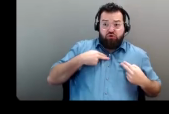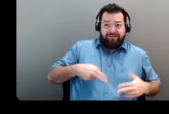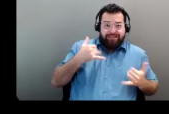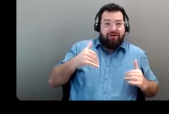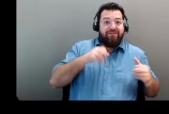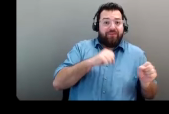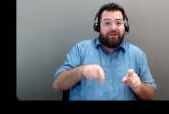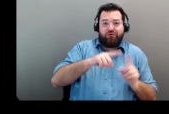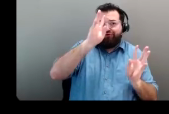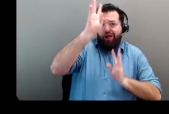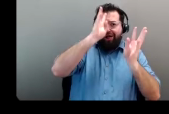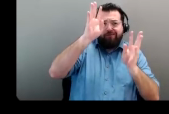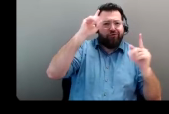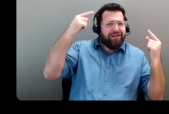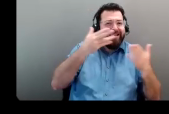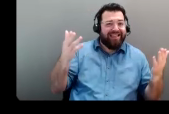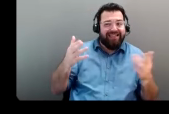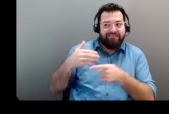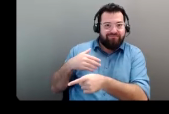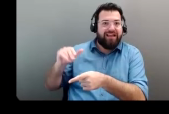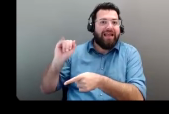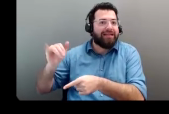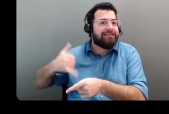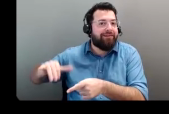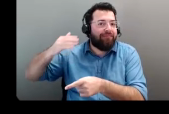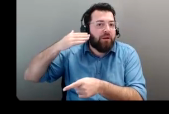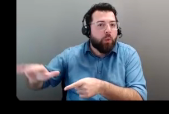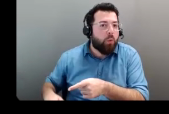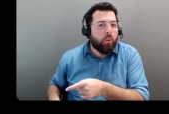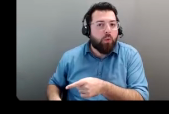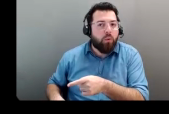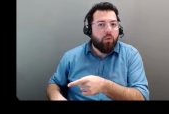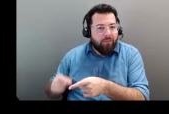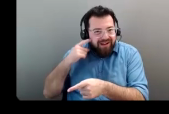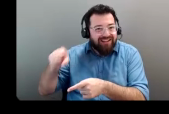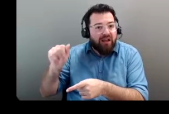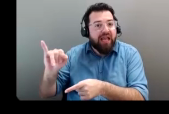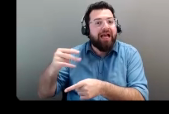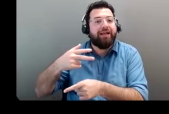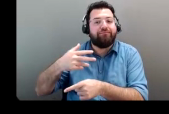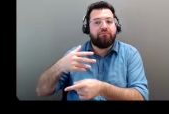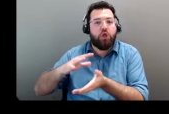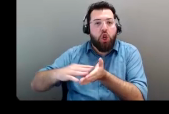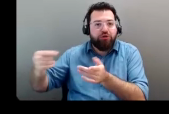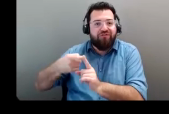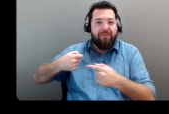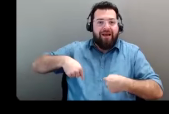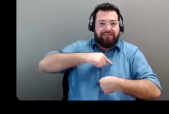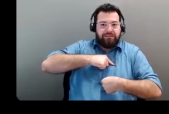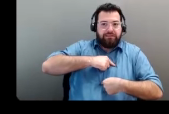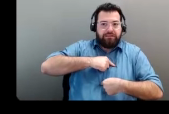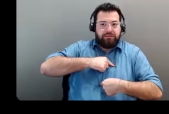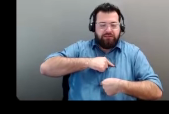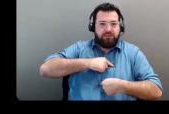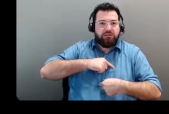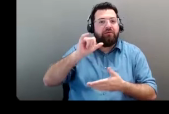trained by AI, like, and that's where the creativity comes in. So that's something to keep in mind